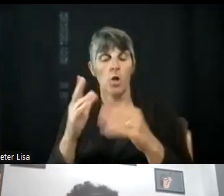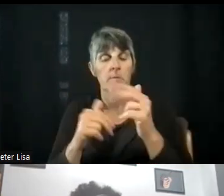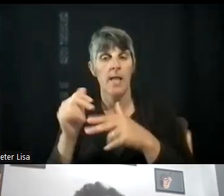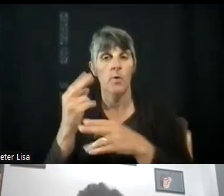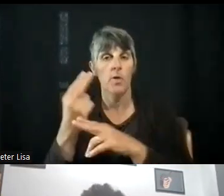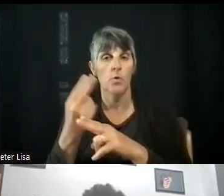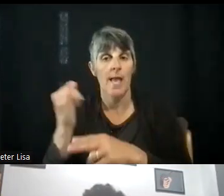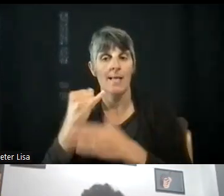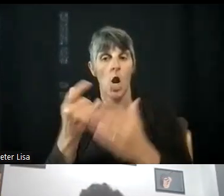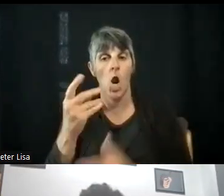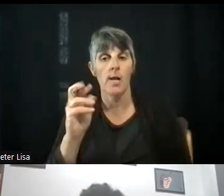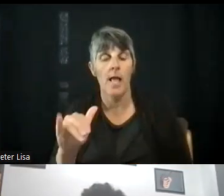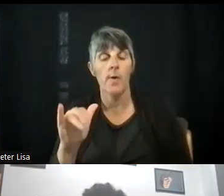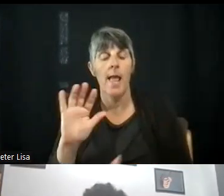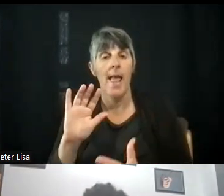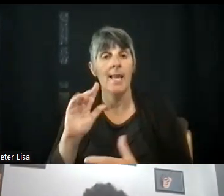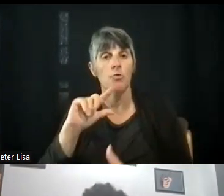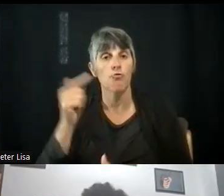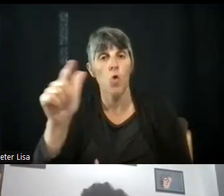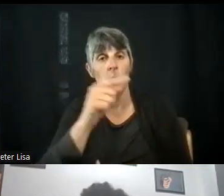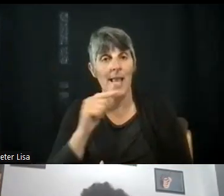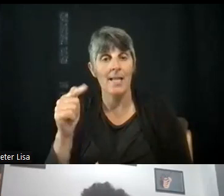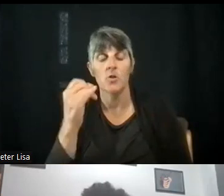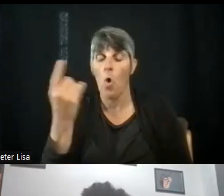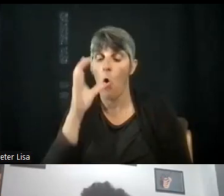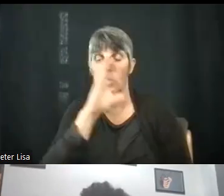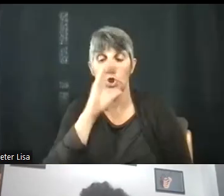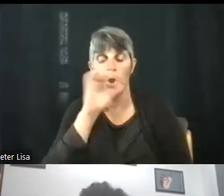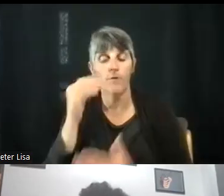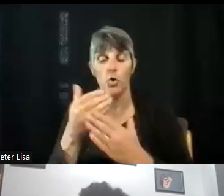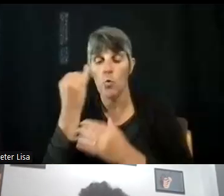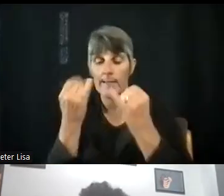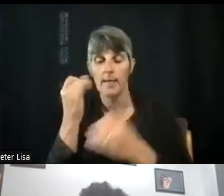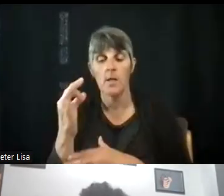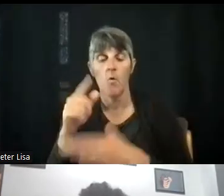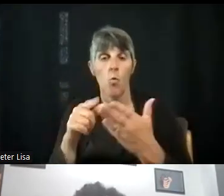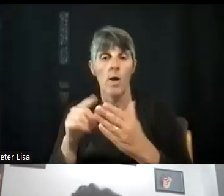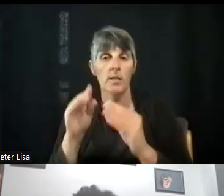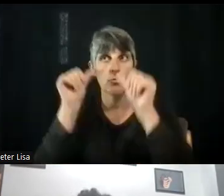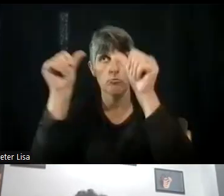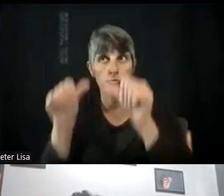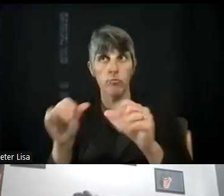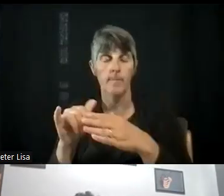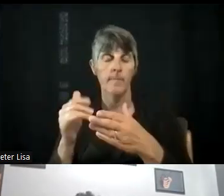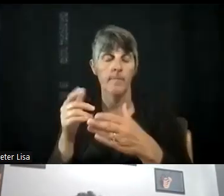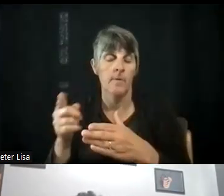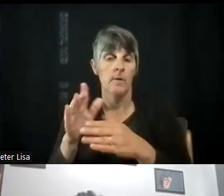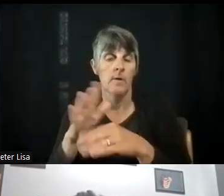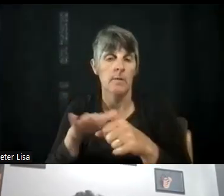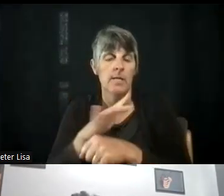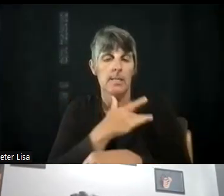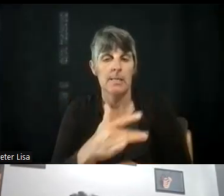as an art gallery, and it's a rotating art gallery. So we're always looking for new ideas of what to fill that space with. It's